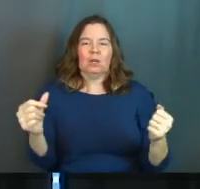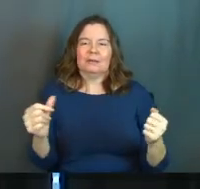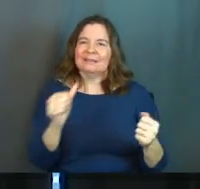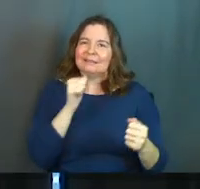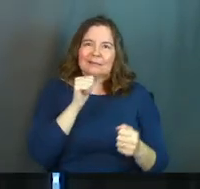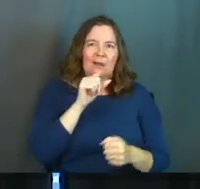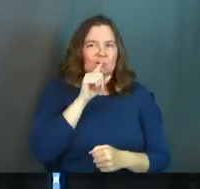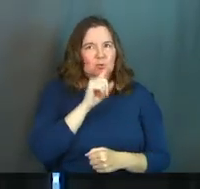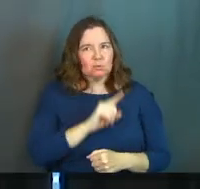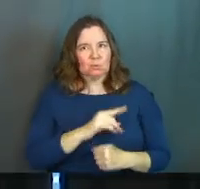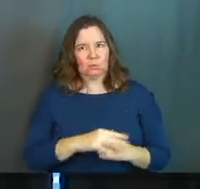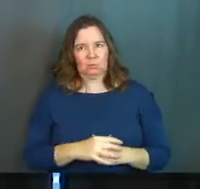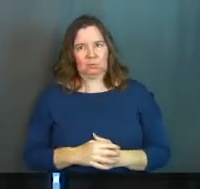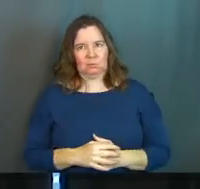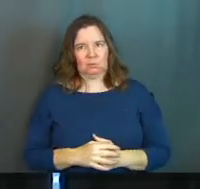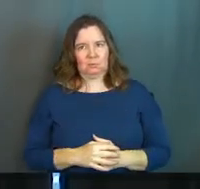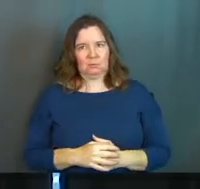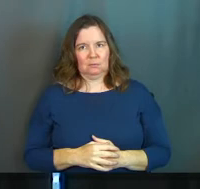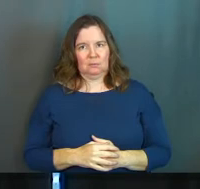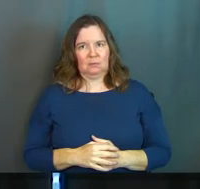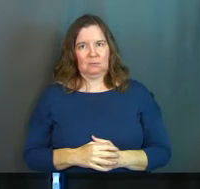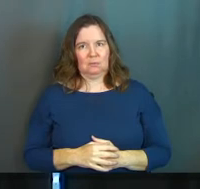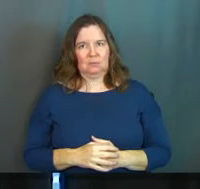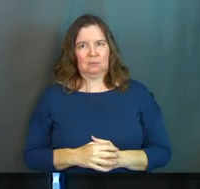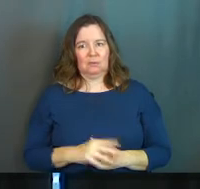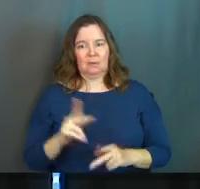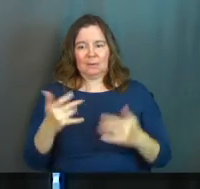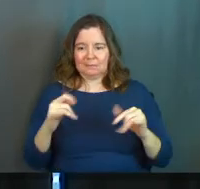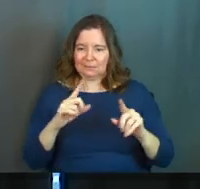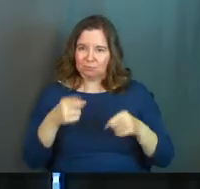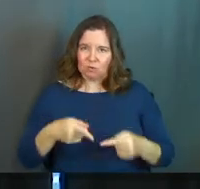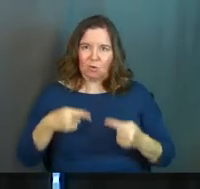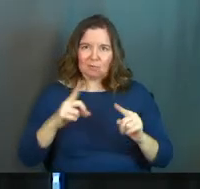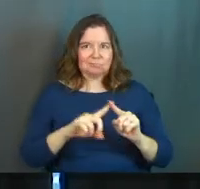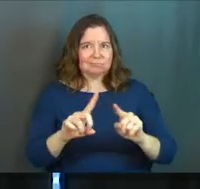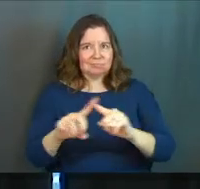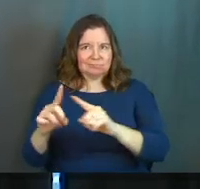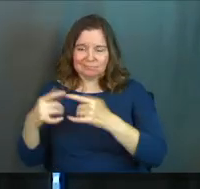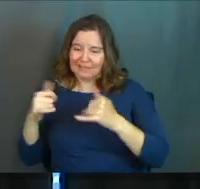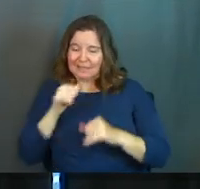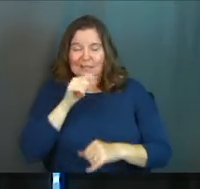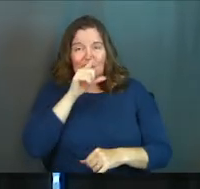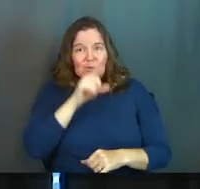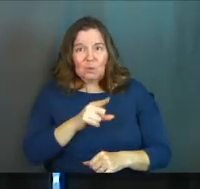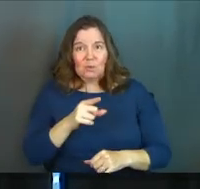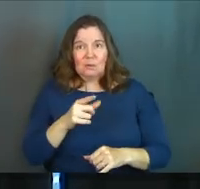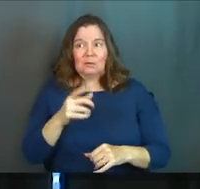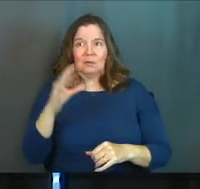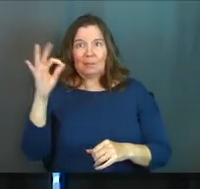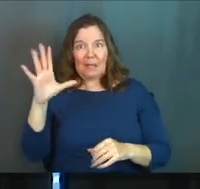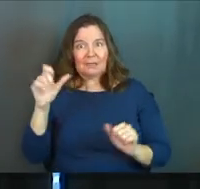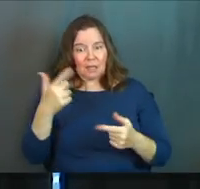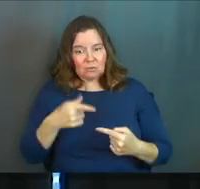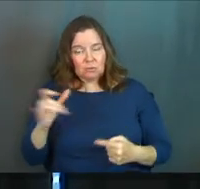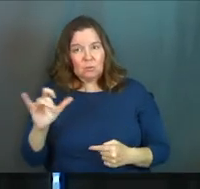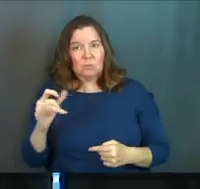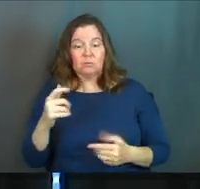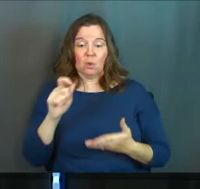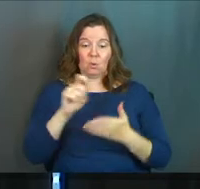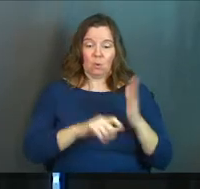disappear. That's not true. That's not true. So he wrote a book